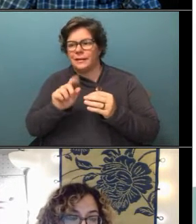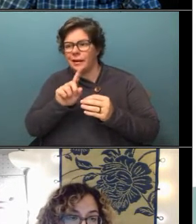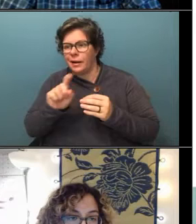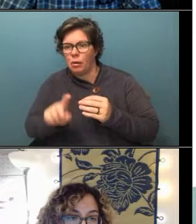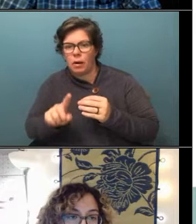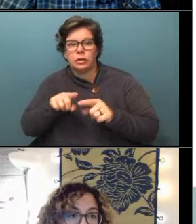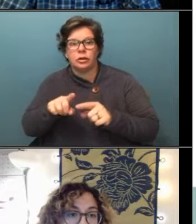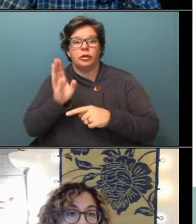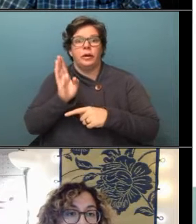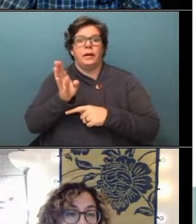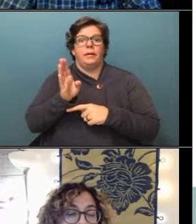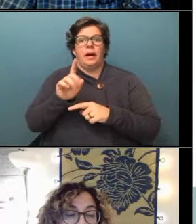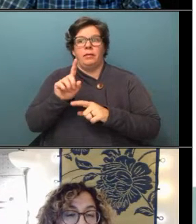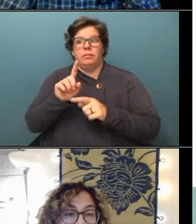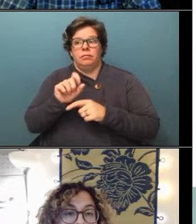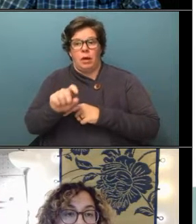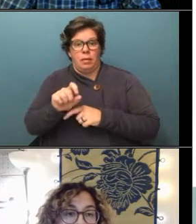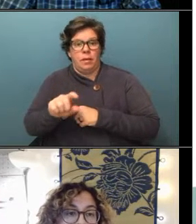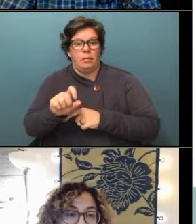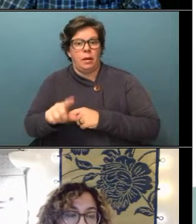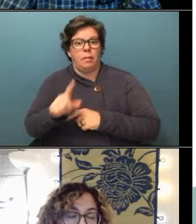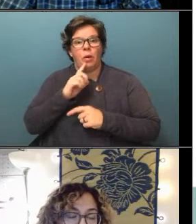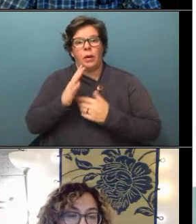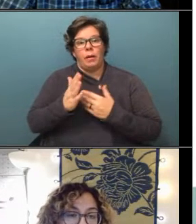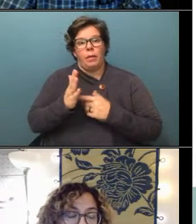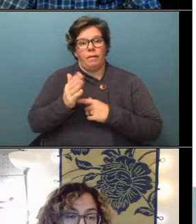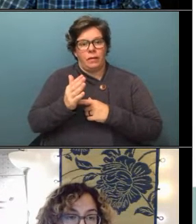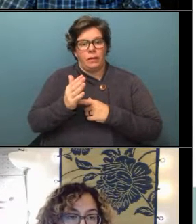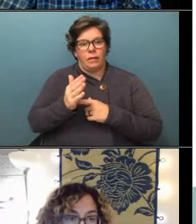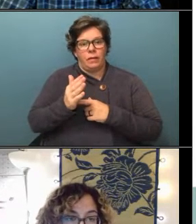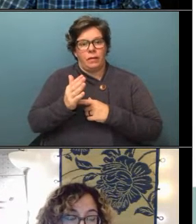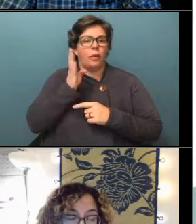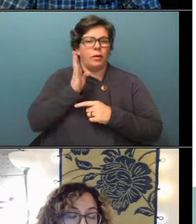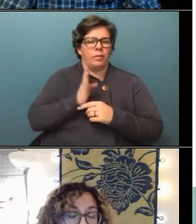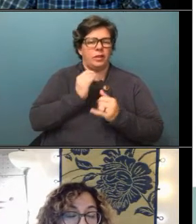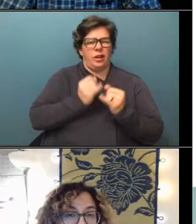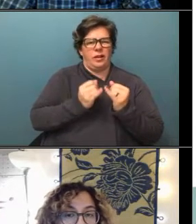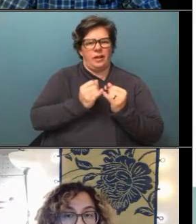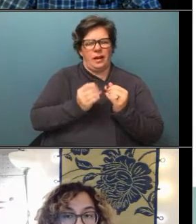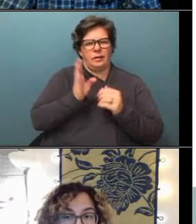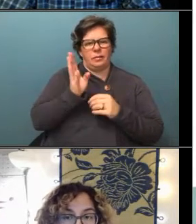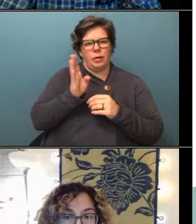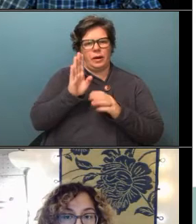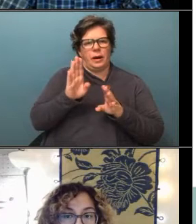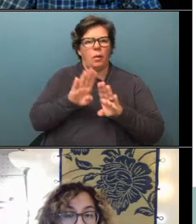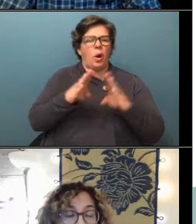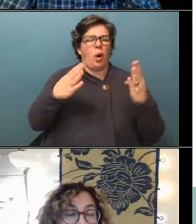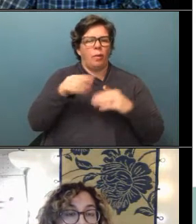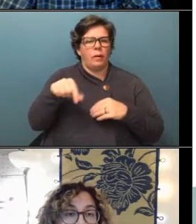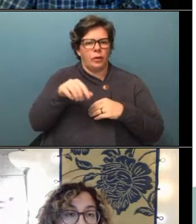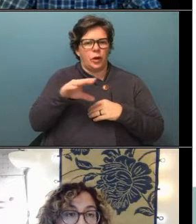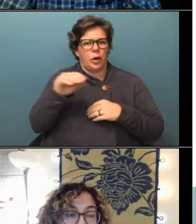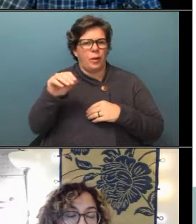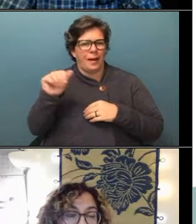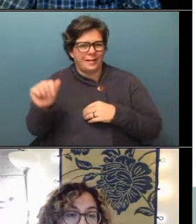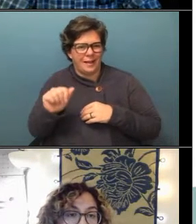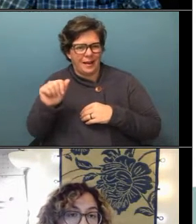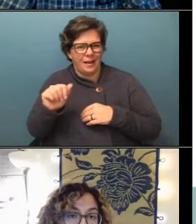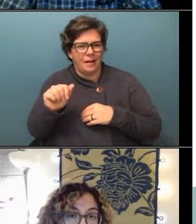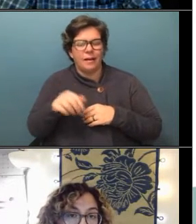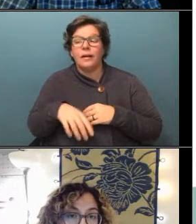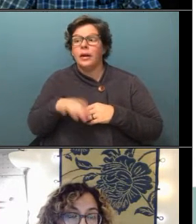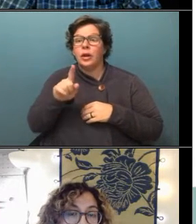the presentation, and we'll flag them to the presenters at the end of the presentation when we have our Q&A. If you would like a